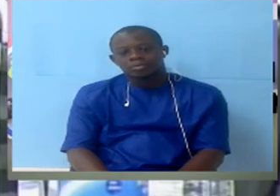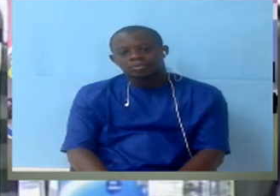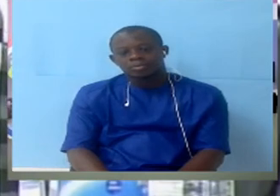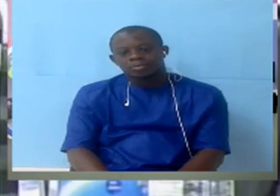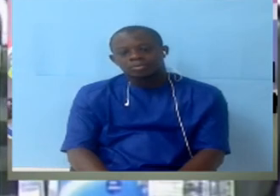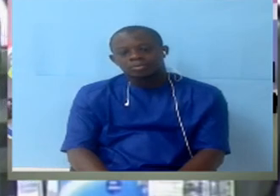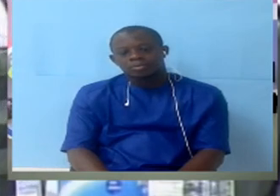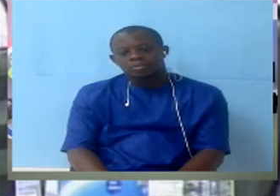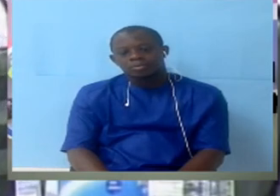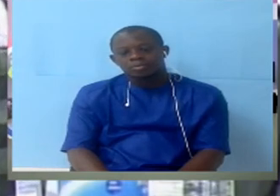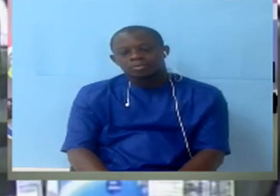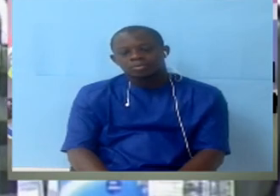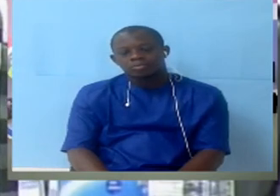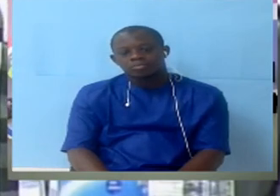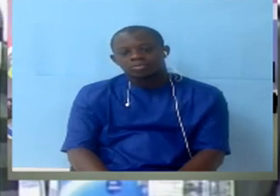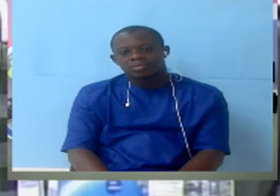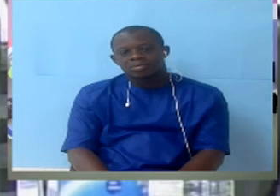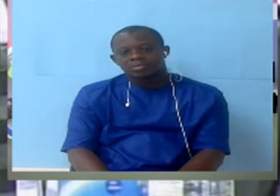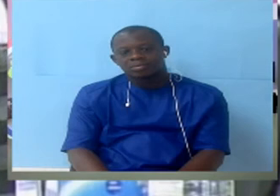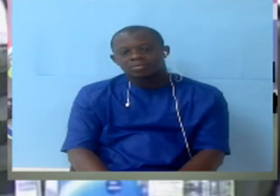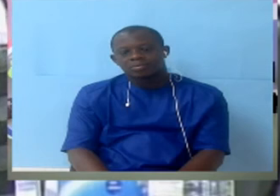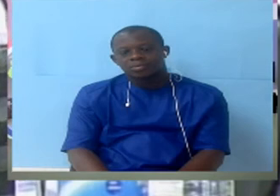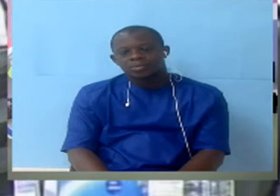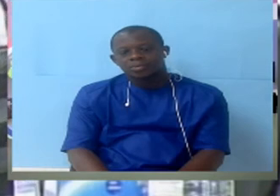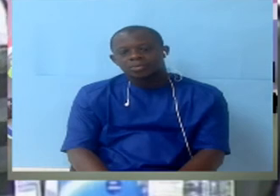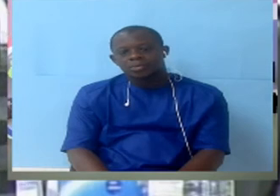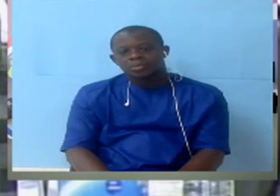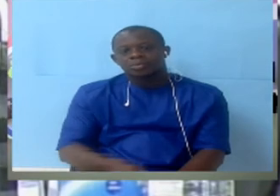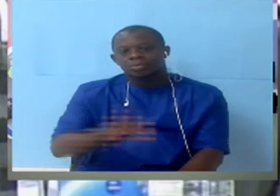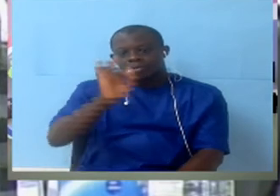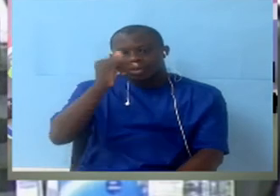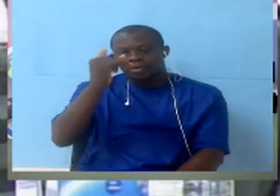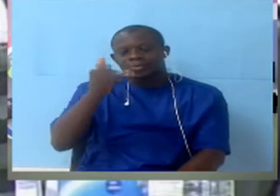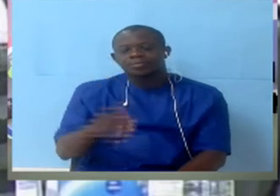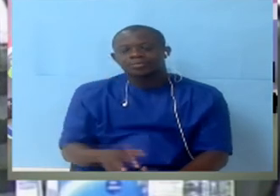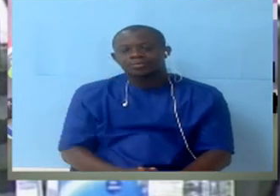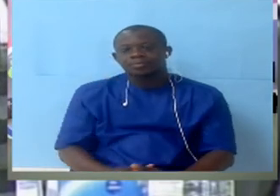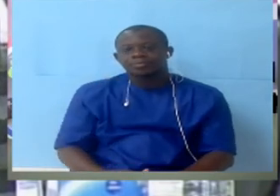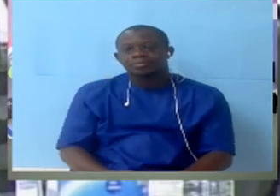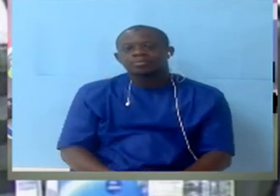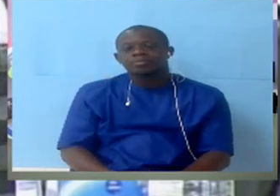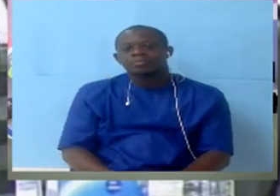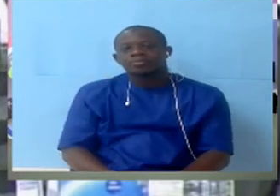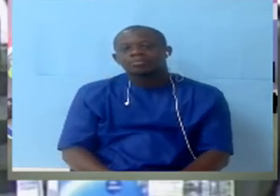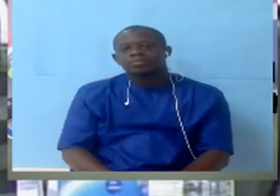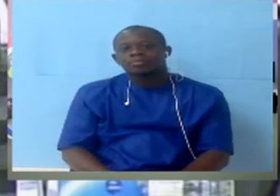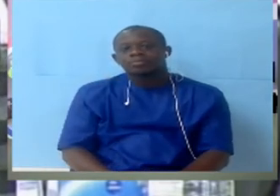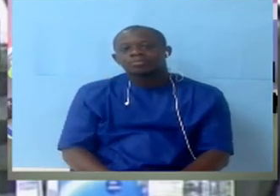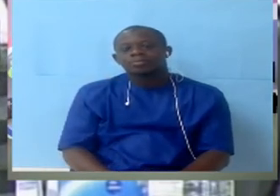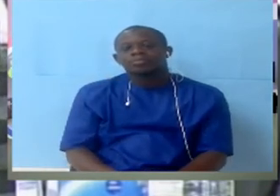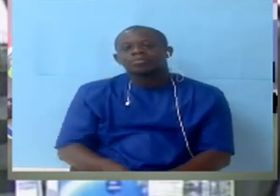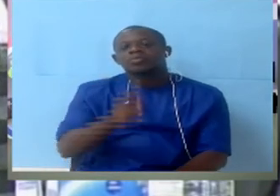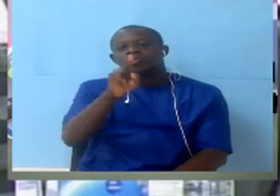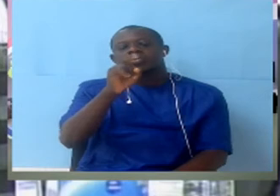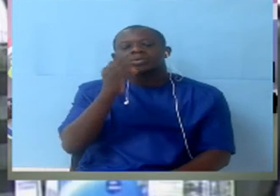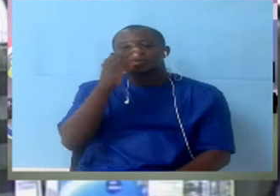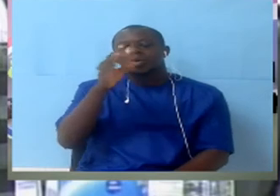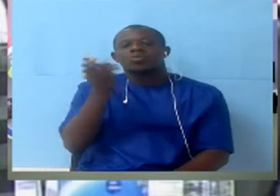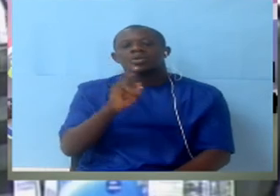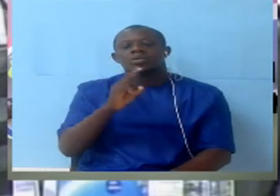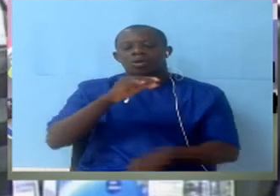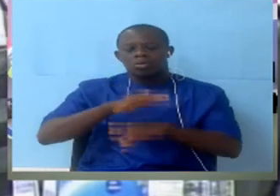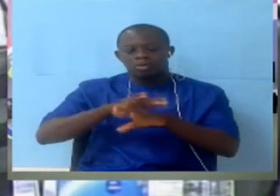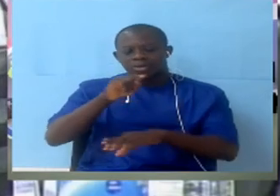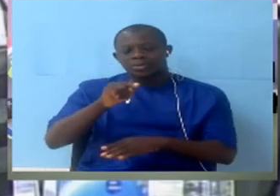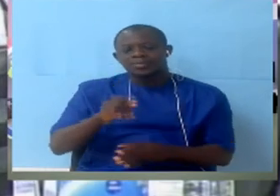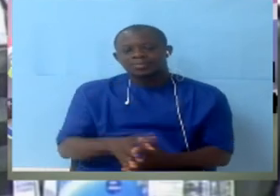fero tabikanje pour ka naboy gambe bankoka ha. Yes, so what did you say to them? Yemuna foye